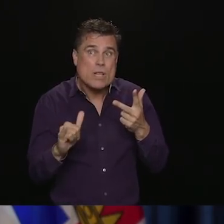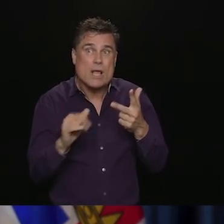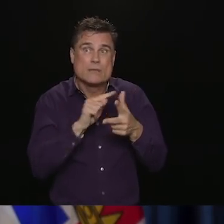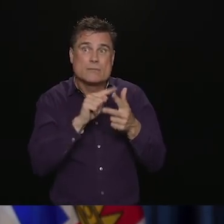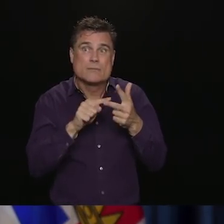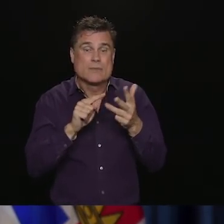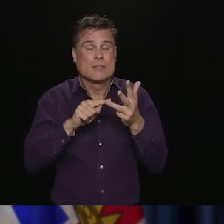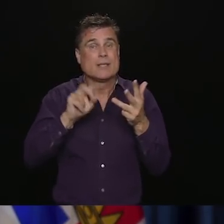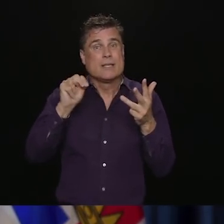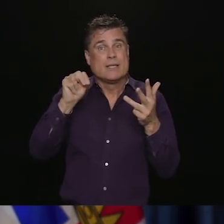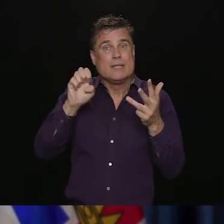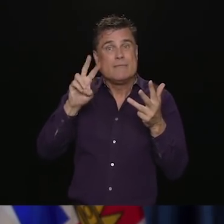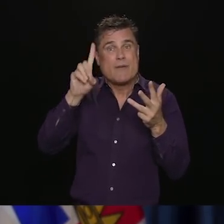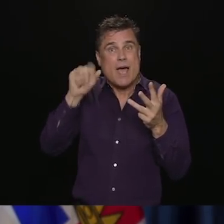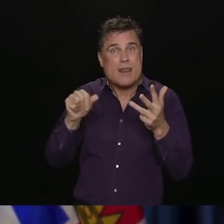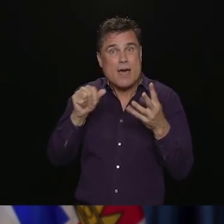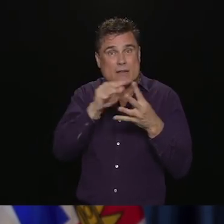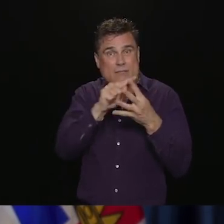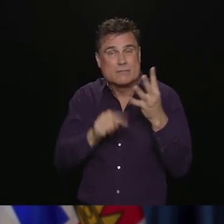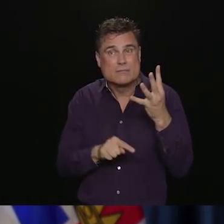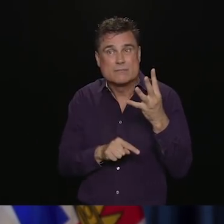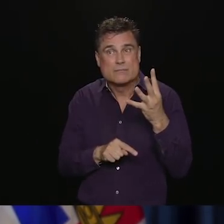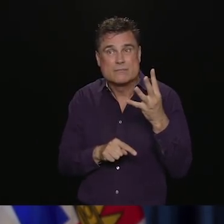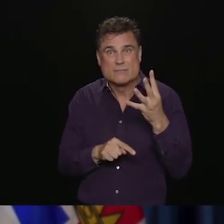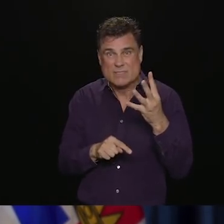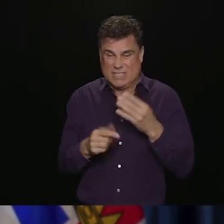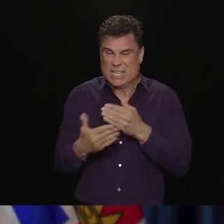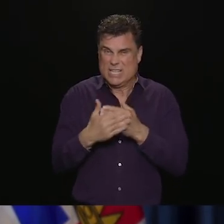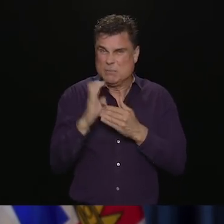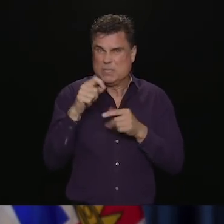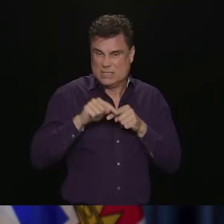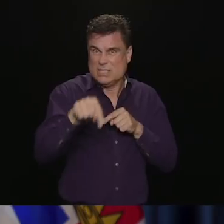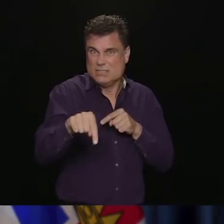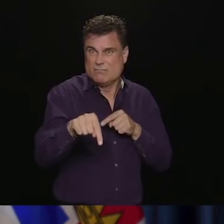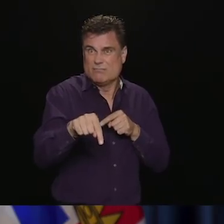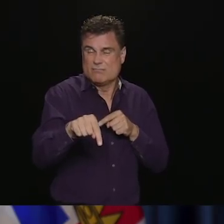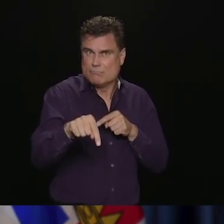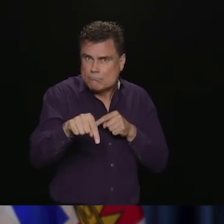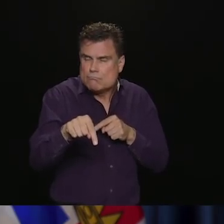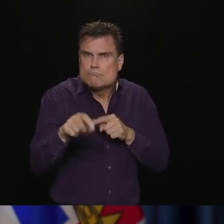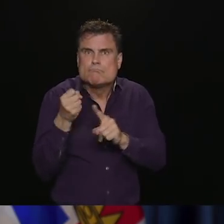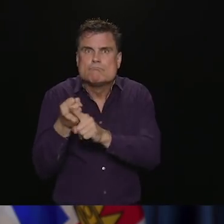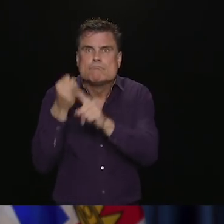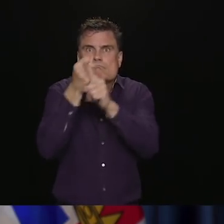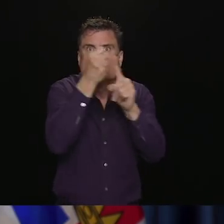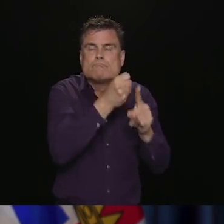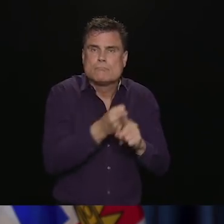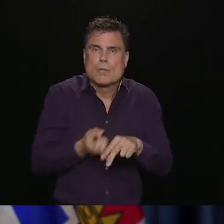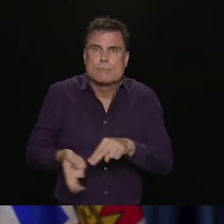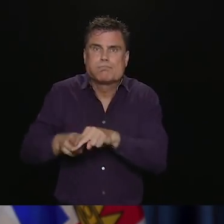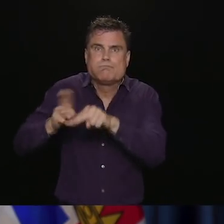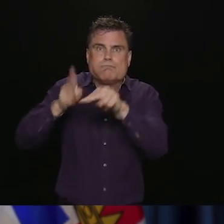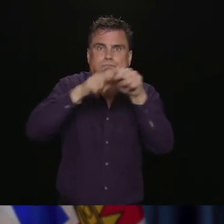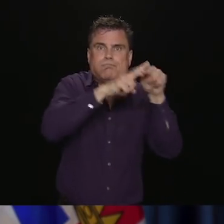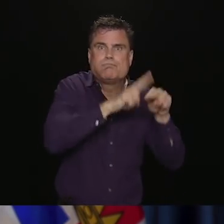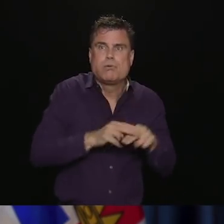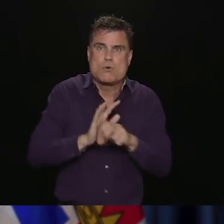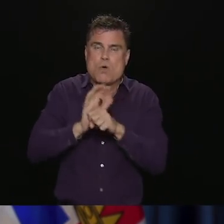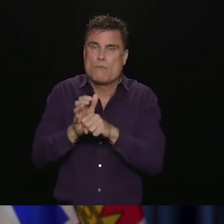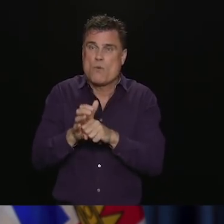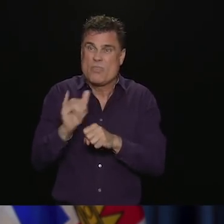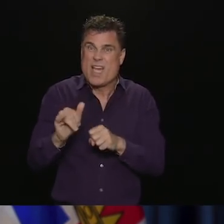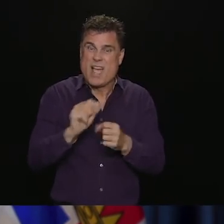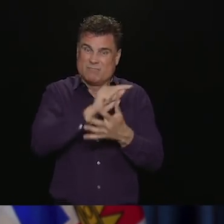states that are connected with British Columbia in some ways, there are places people from British Columbia in the past have frequently gone and have close connections